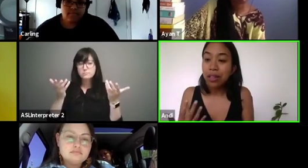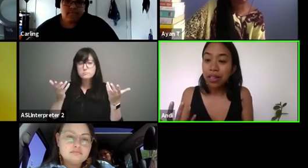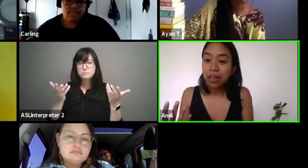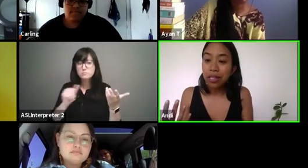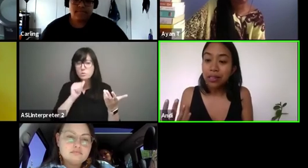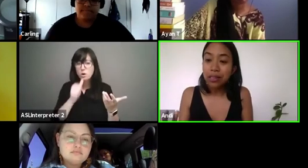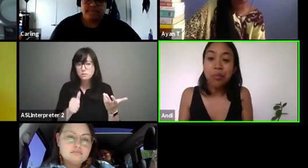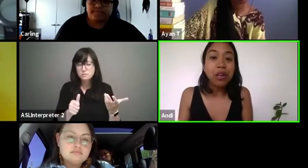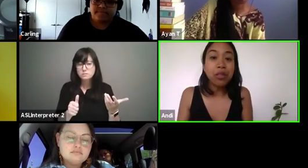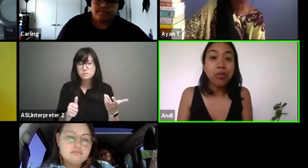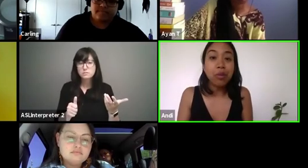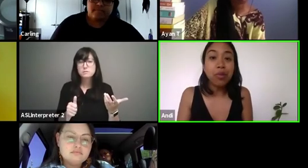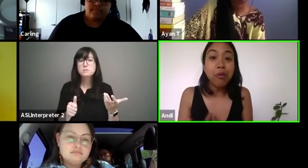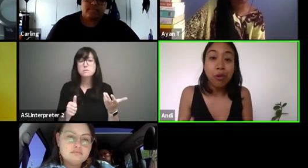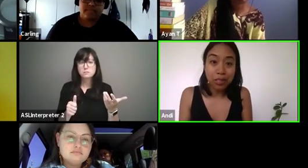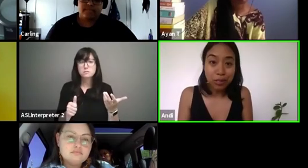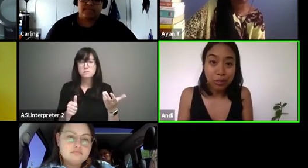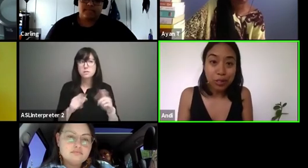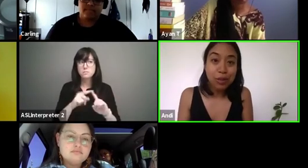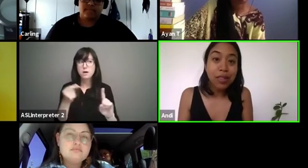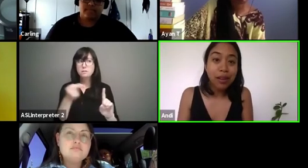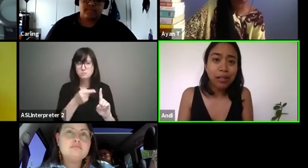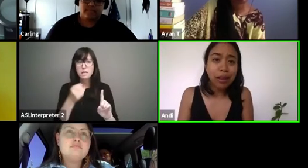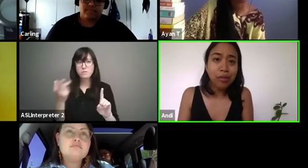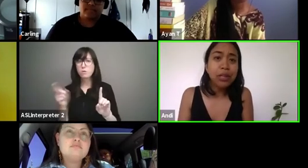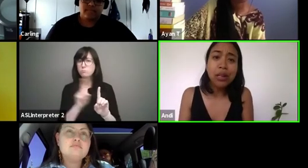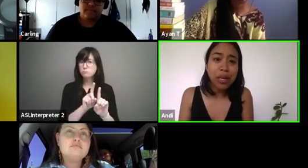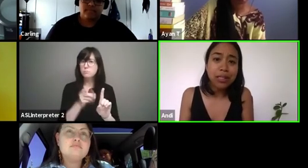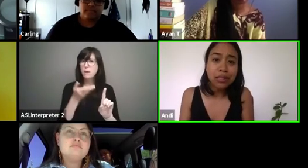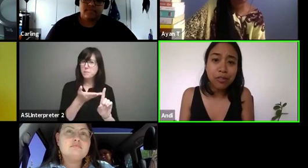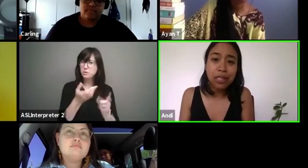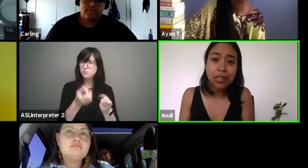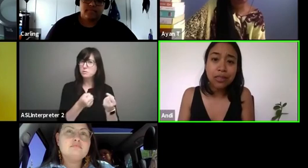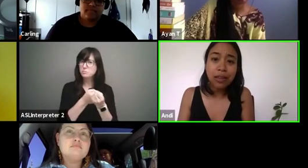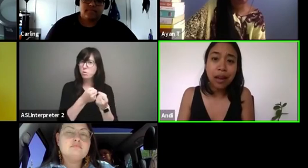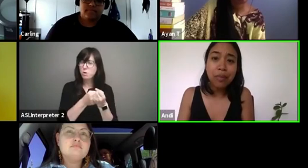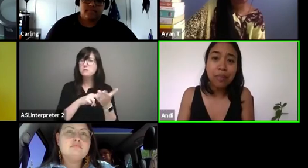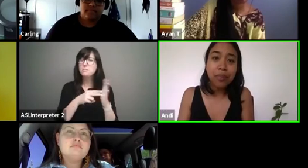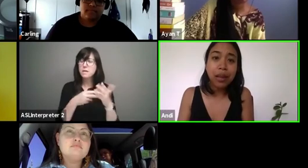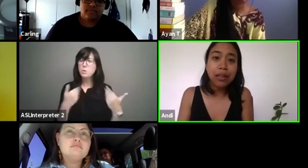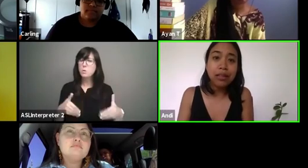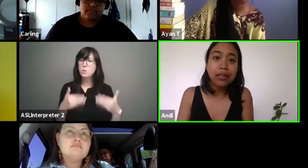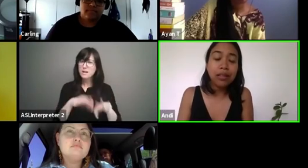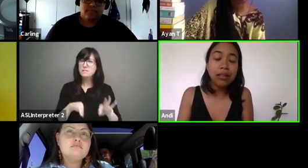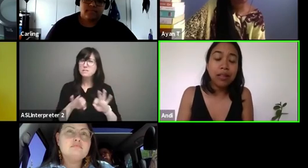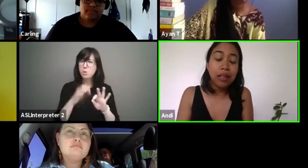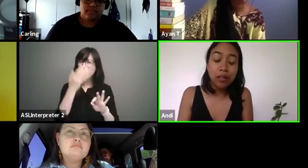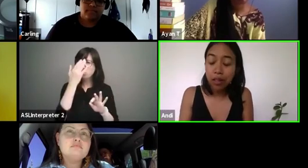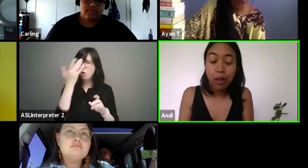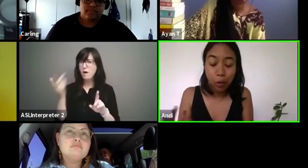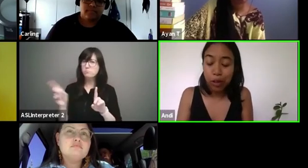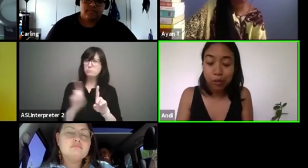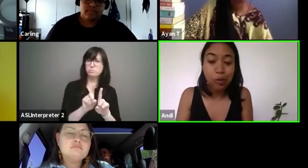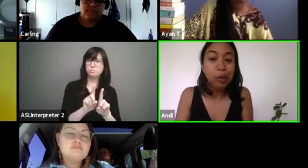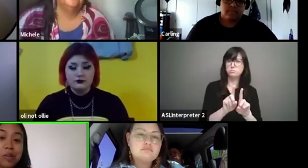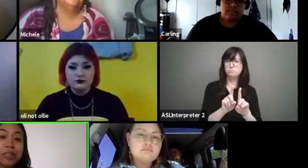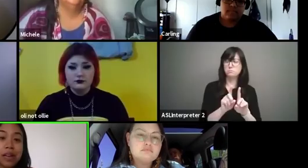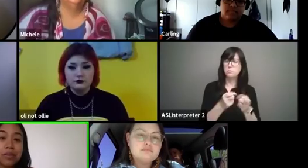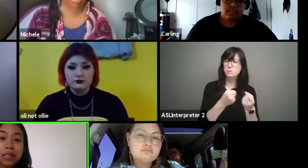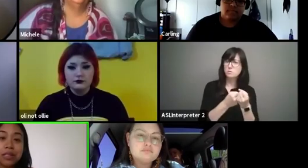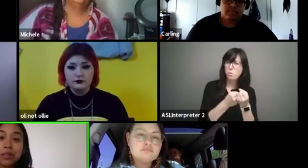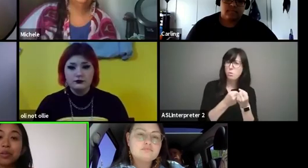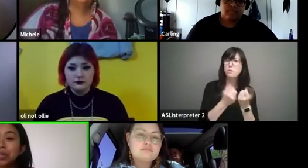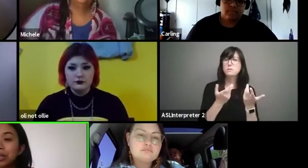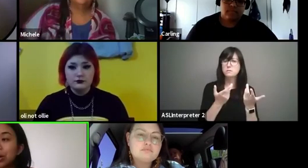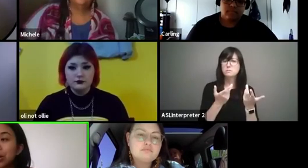Knowing that there is someone in the room that wants you to be there, like really makes a difference in quite a few people's